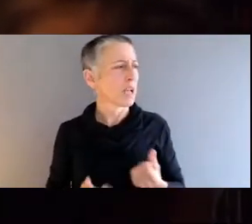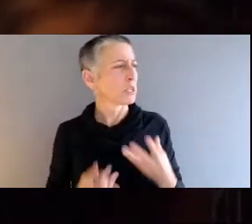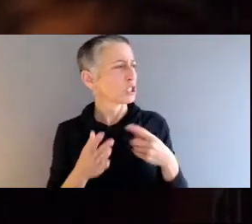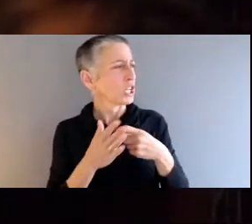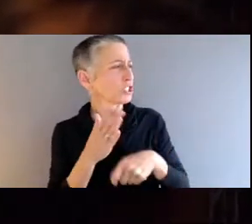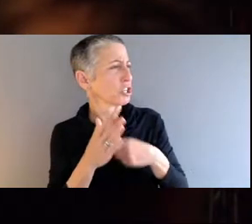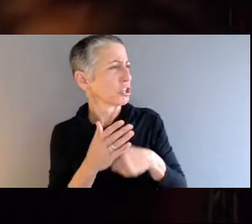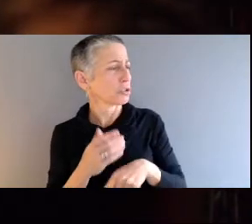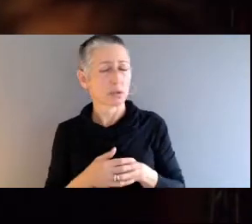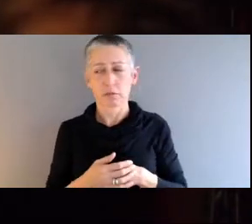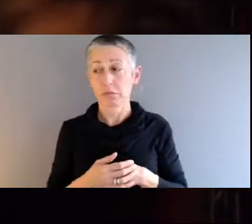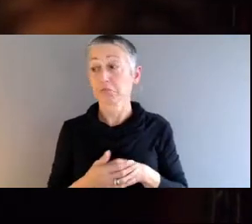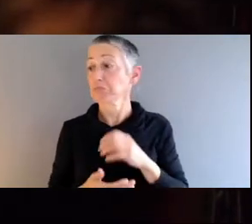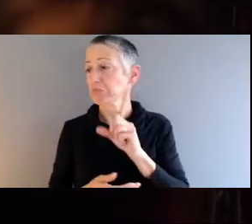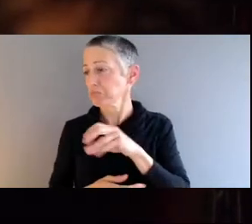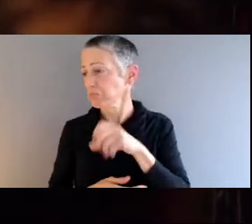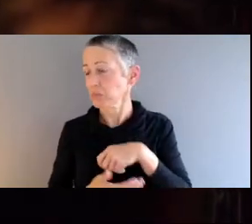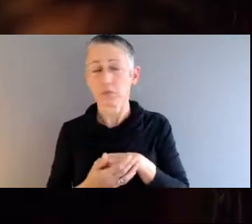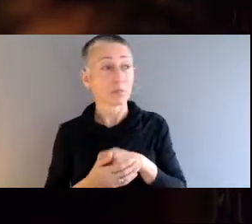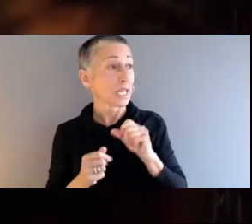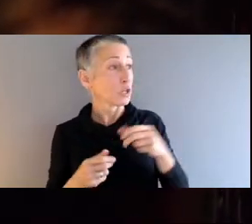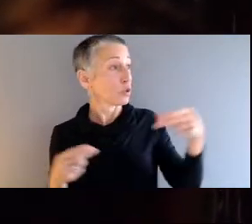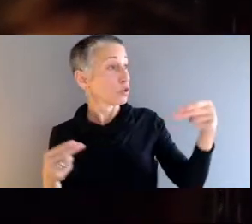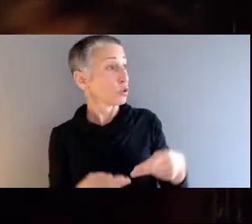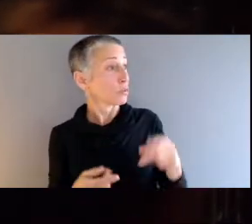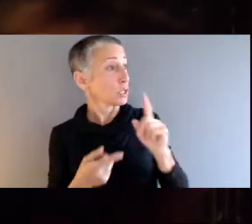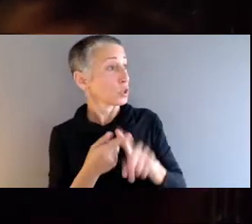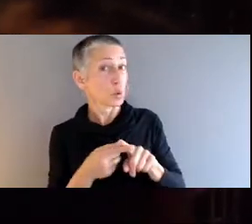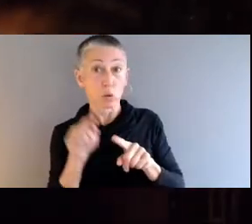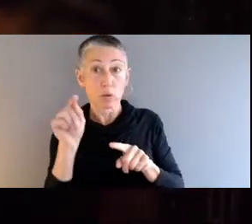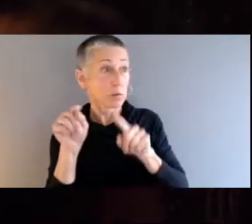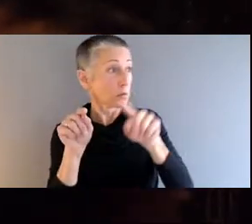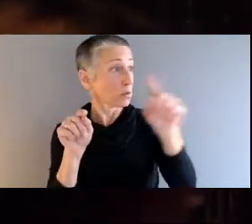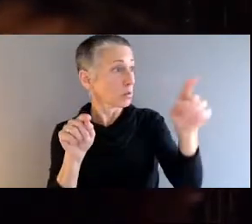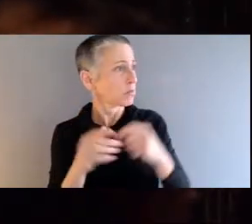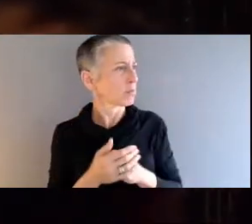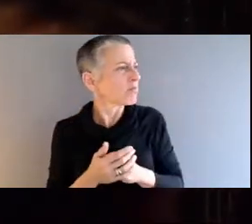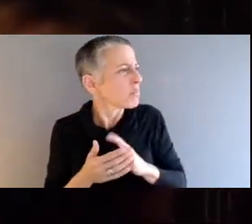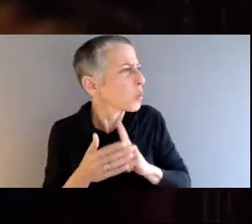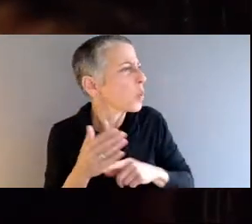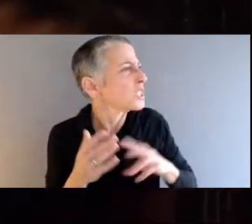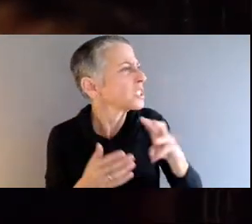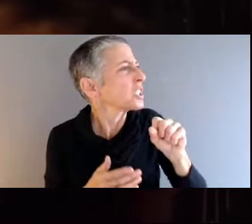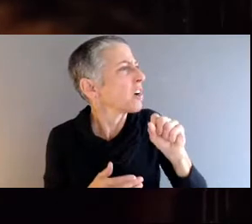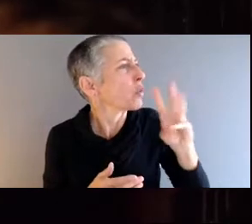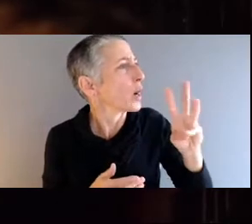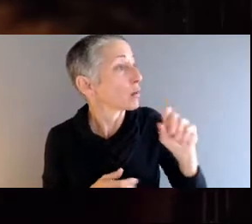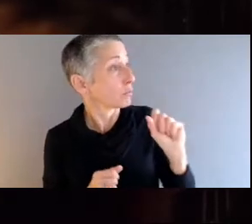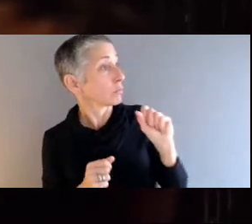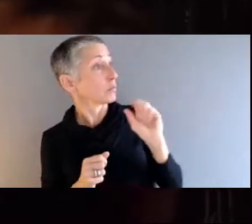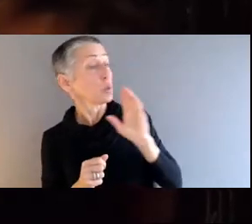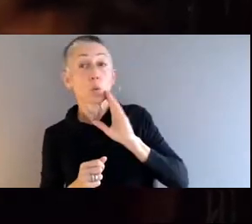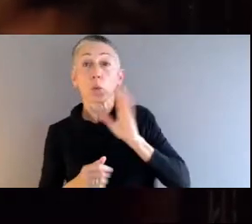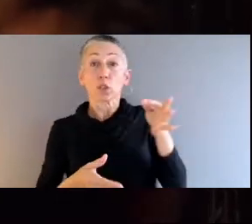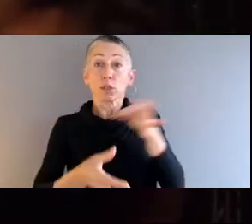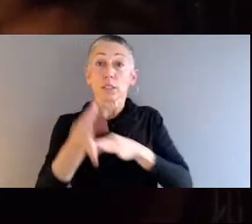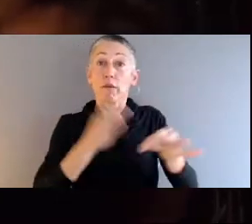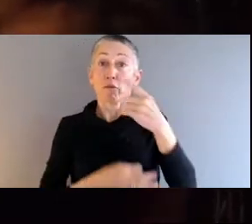you introduce me to what software do I need, and how will you sub for me? There's a network here that didn't